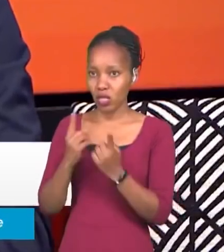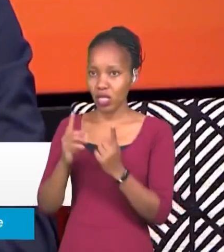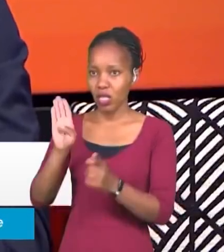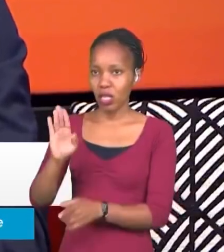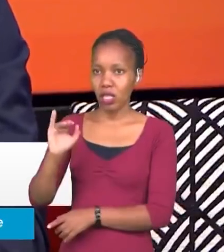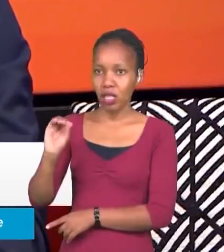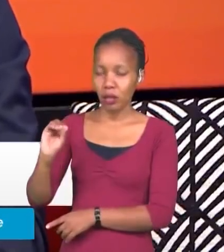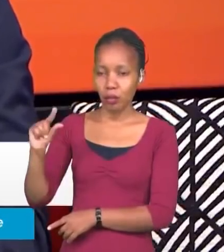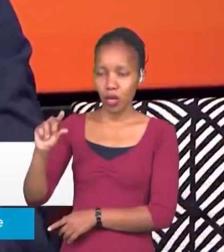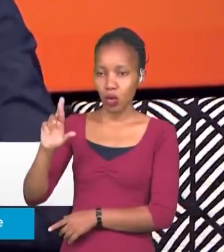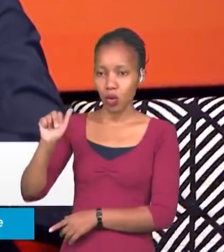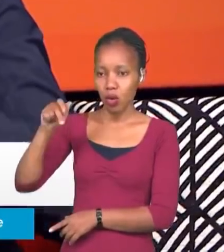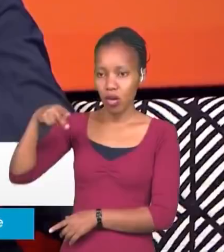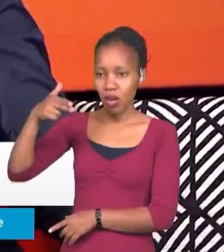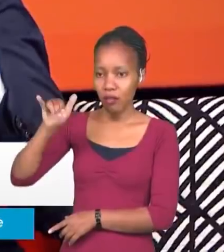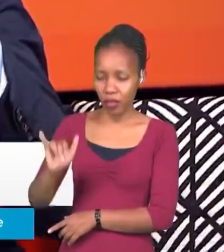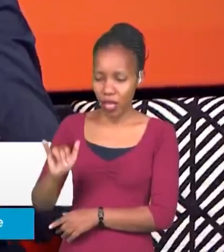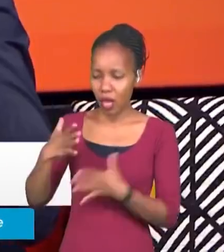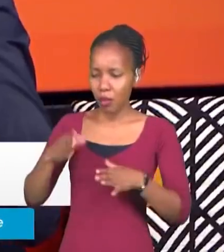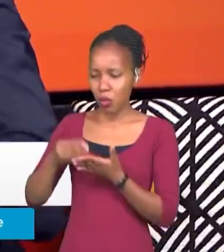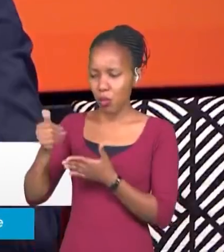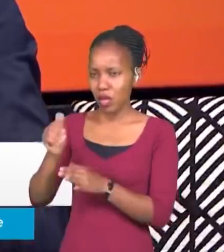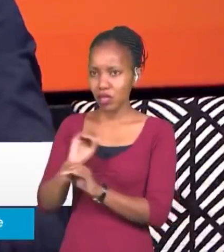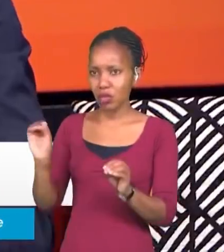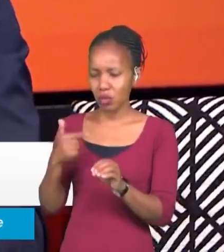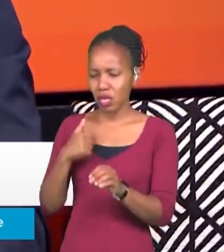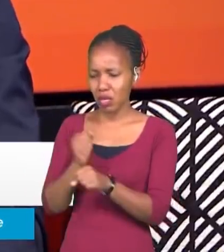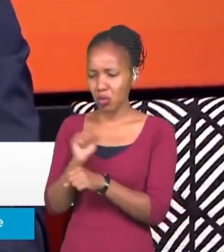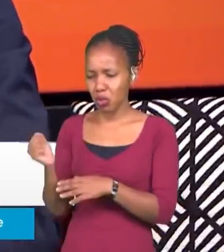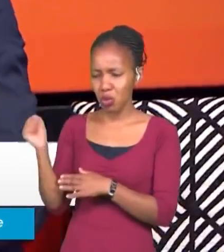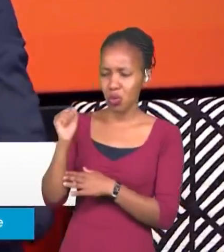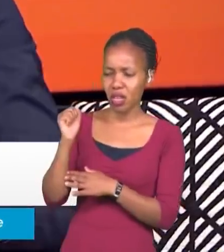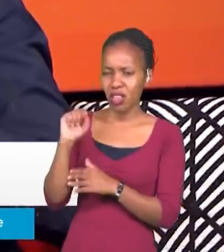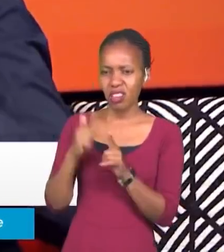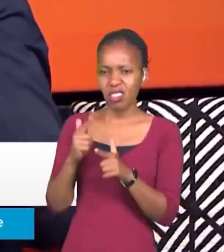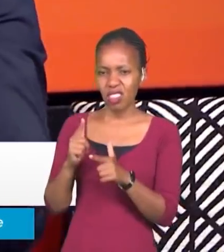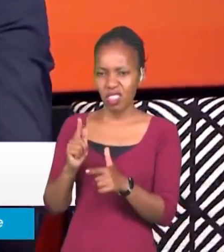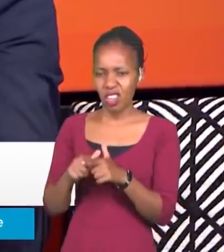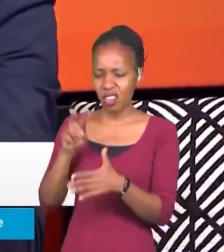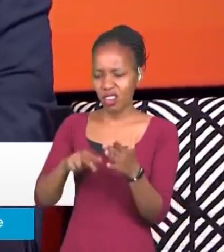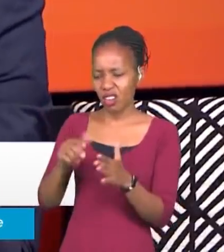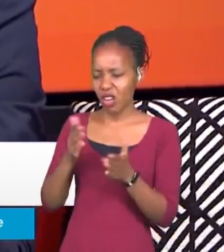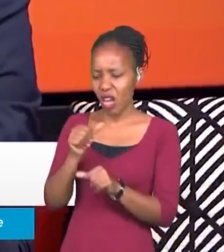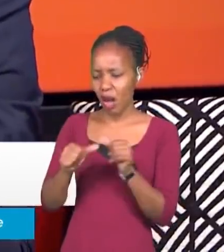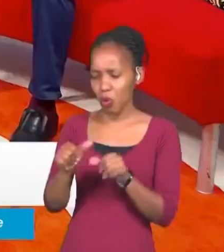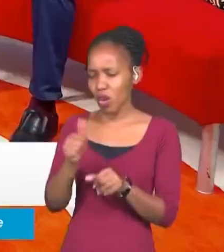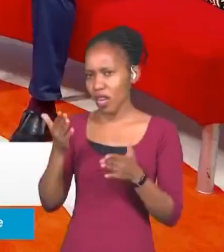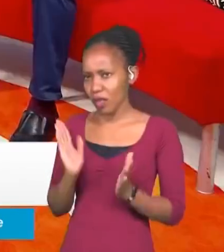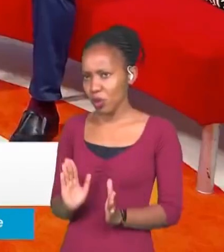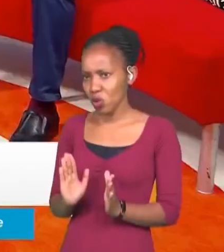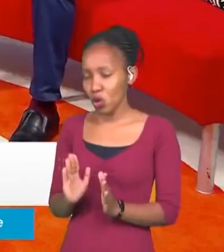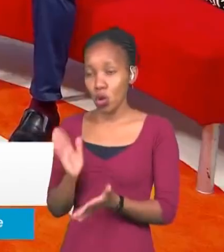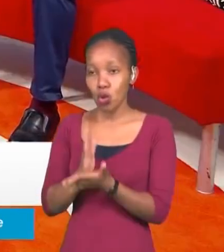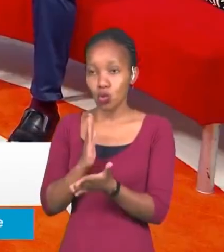actually sell big time, because now I can't just wake up one morning and start reading about someone. Yeah. Of course, we have these influential